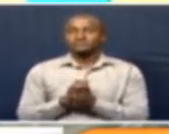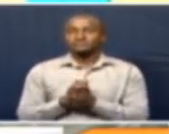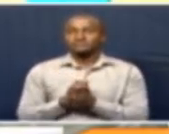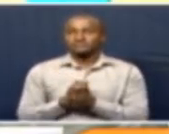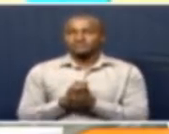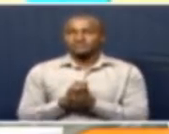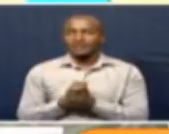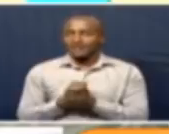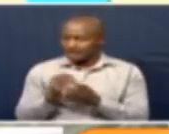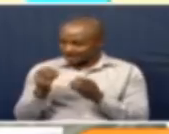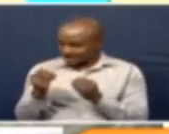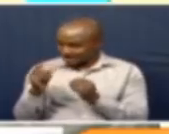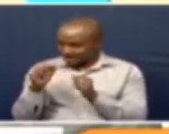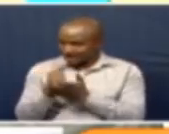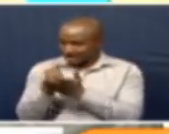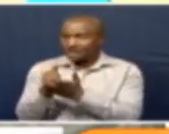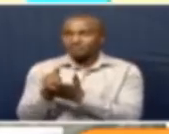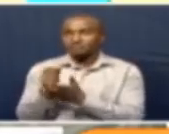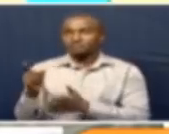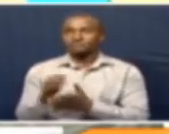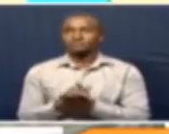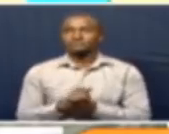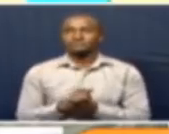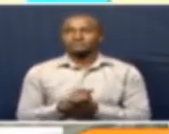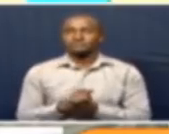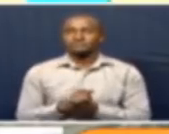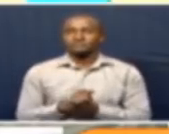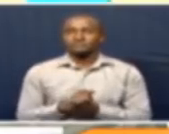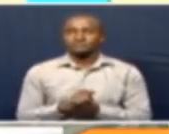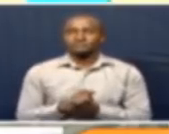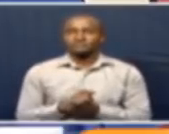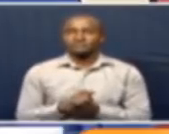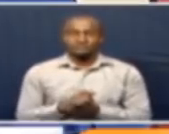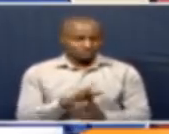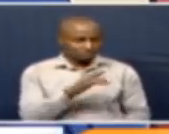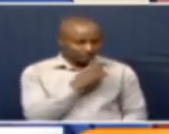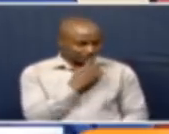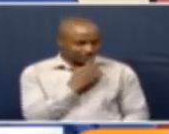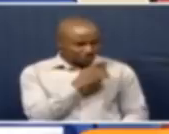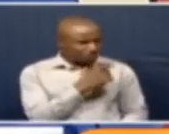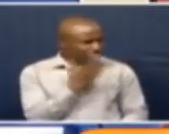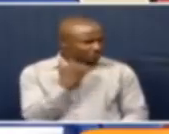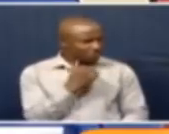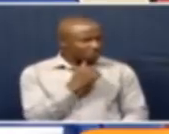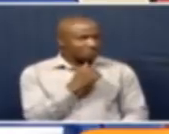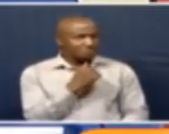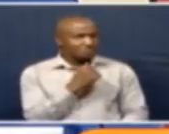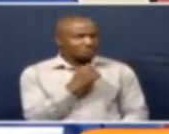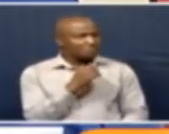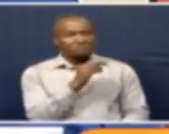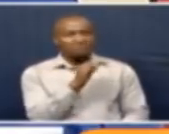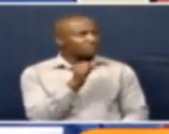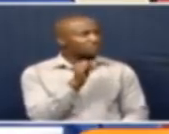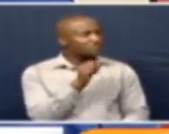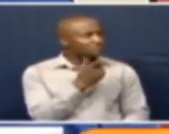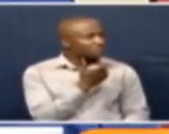to help you if you have the paper trail. Okay. If you have the paper trail. Yes. Sheila, I saw you reacting to what Steve was saying.